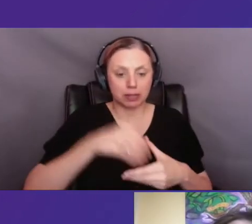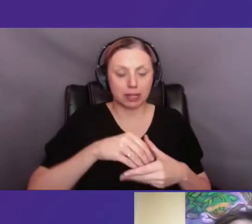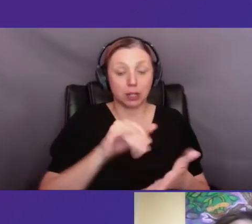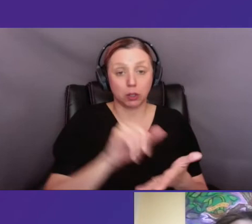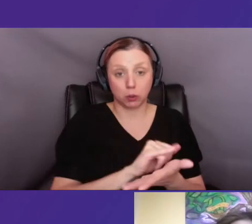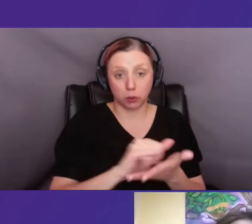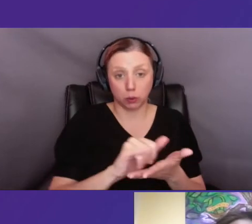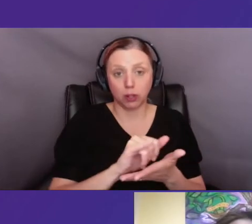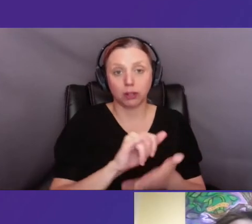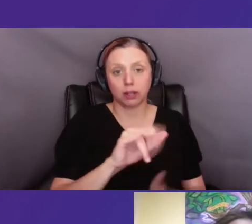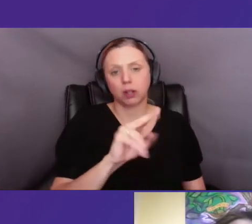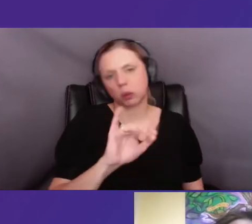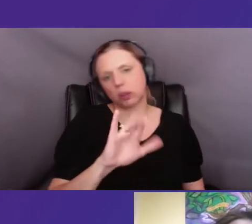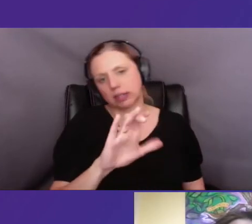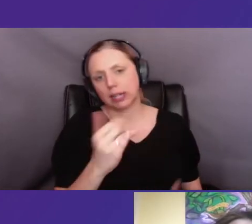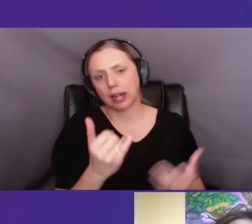now.